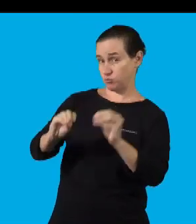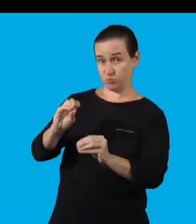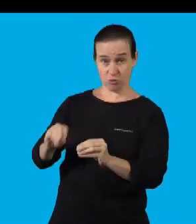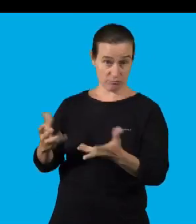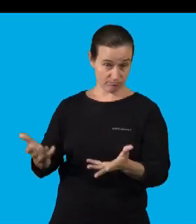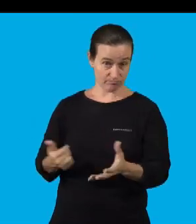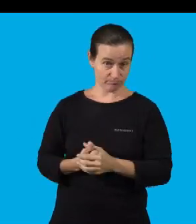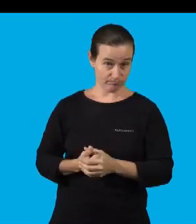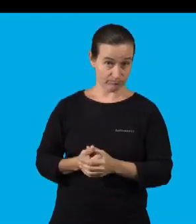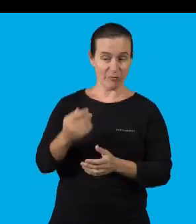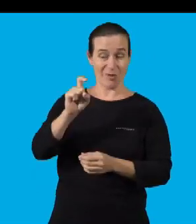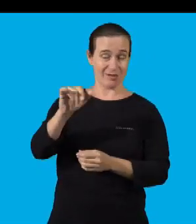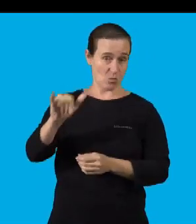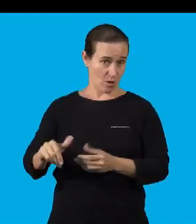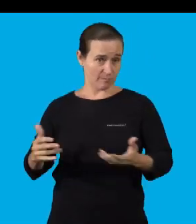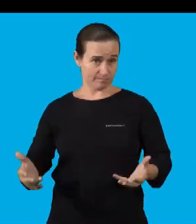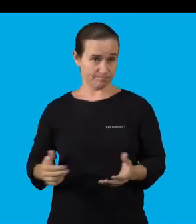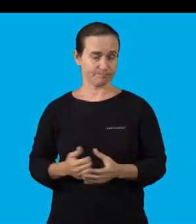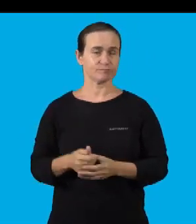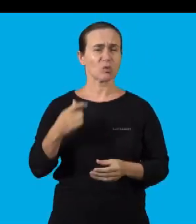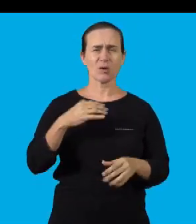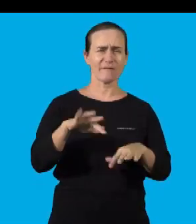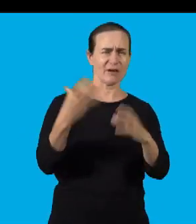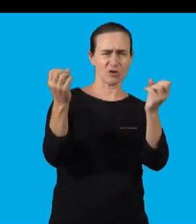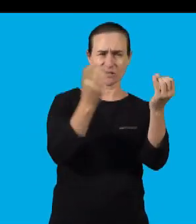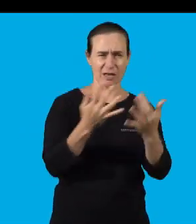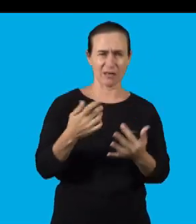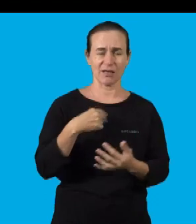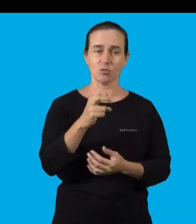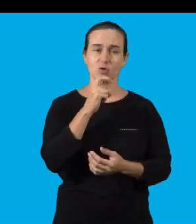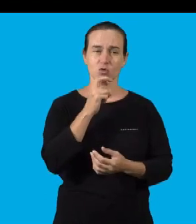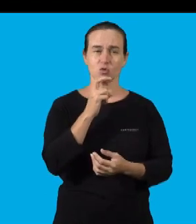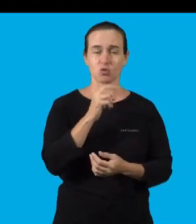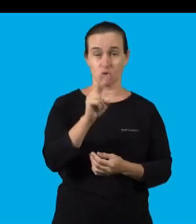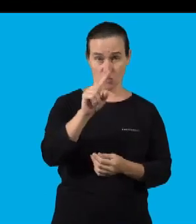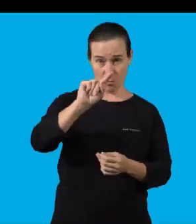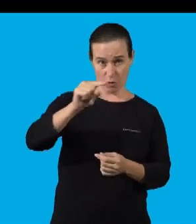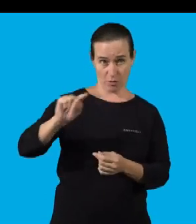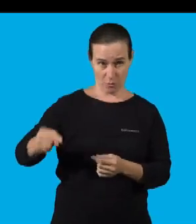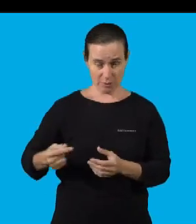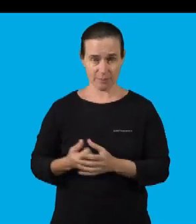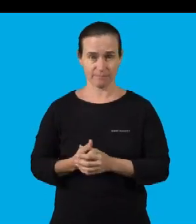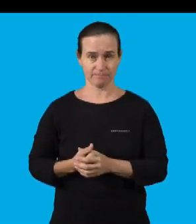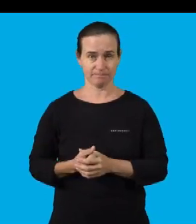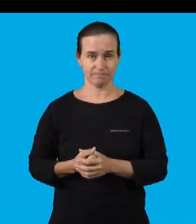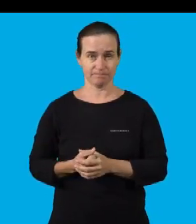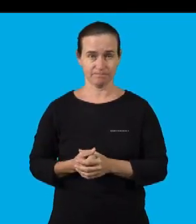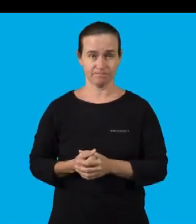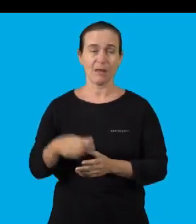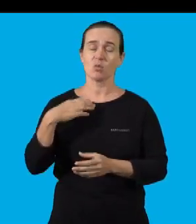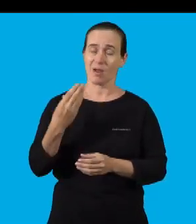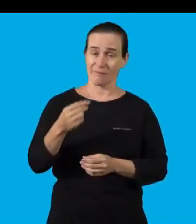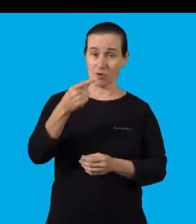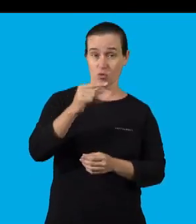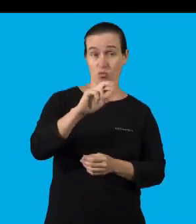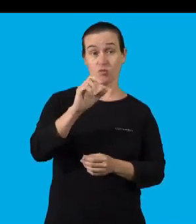of x and y. So as we can see there, we have calculated our gradient using those 2 given points.